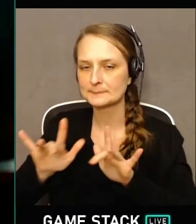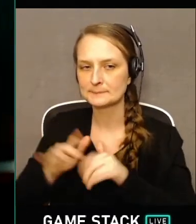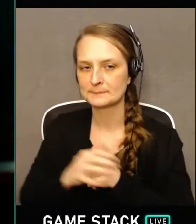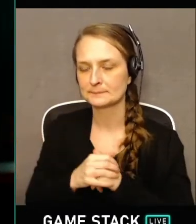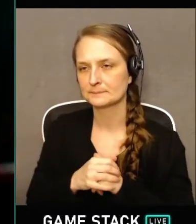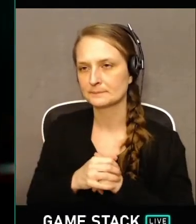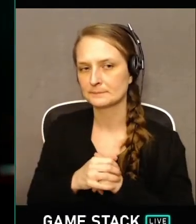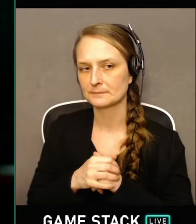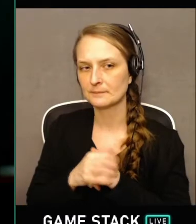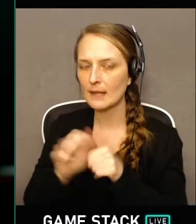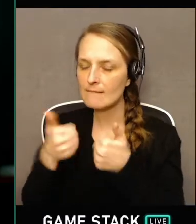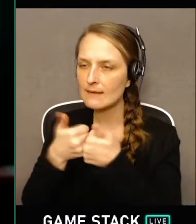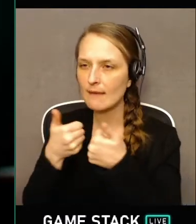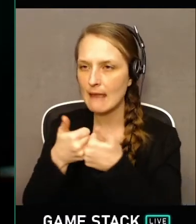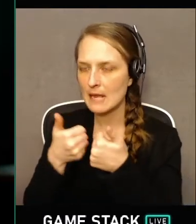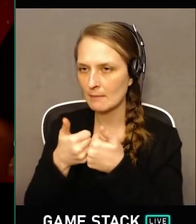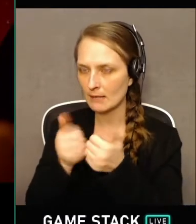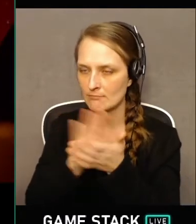gaming comes alive.